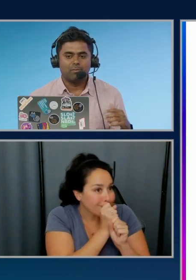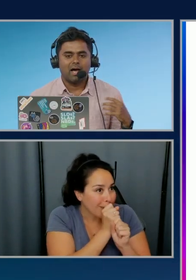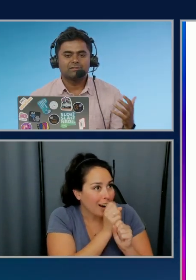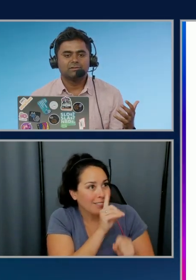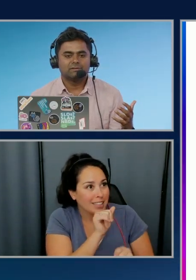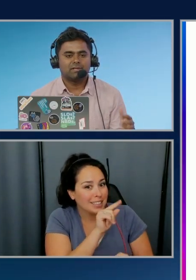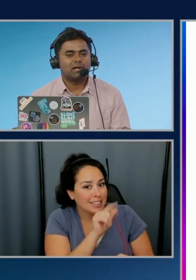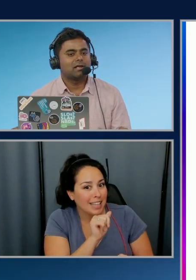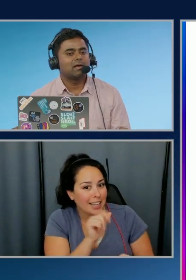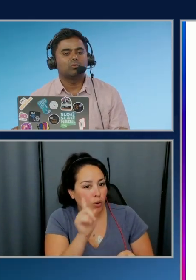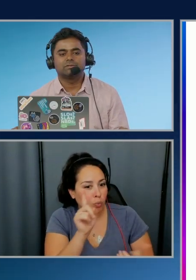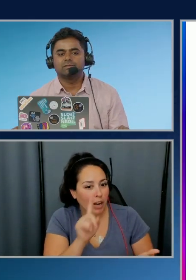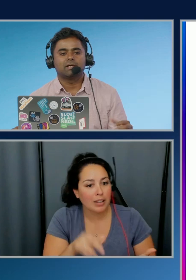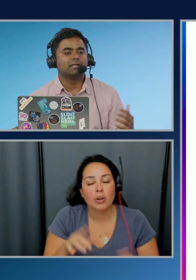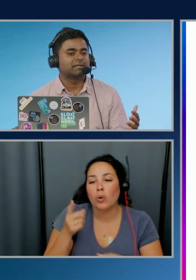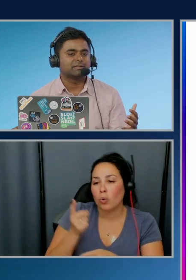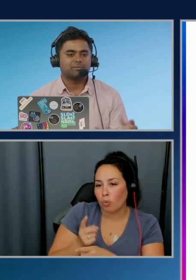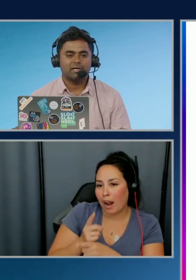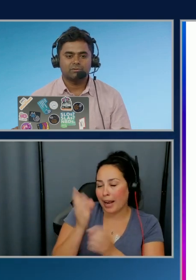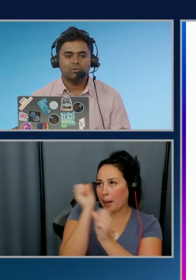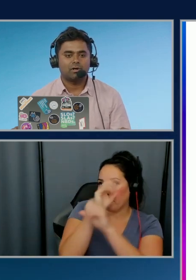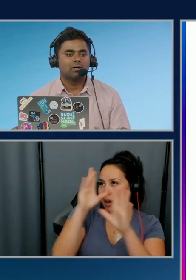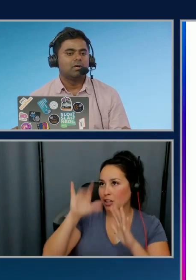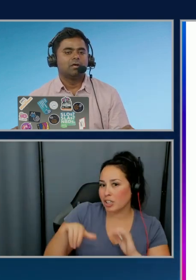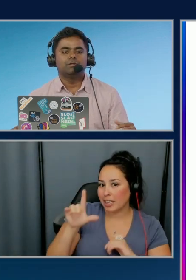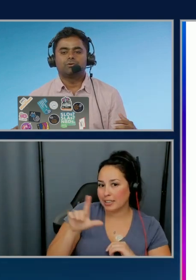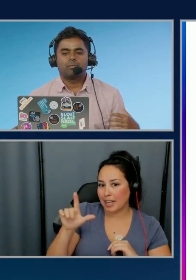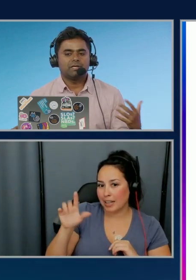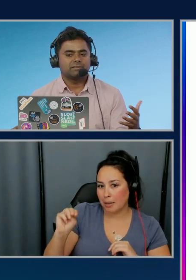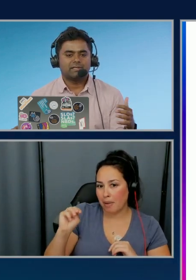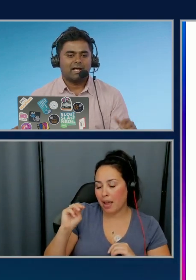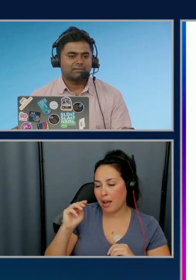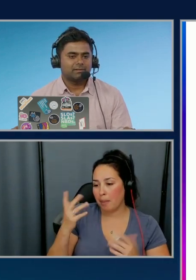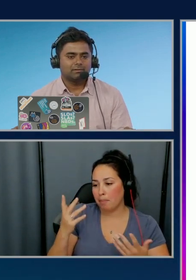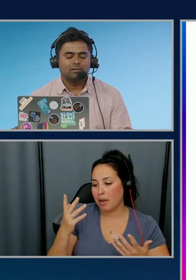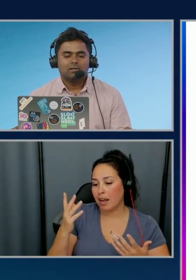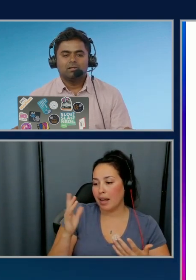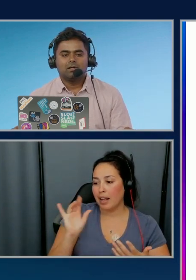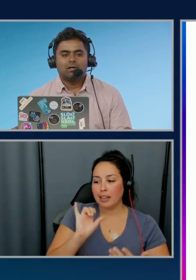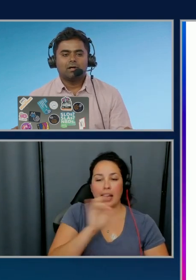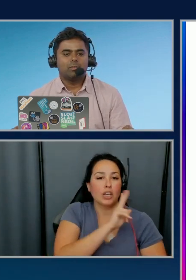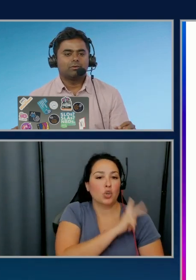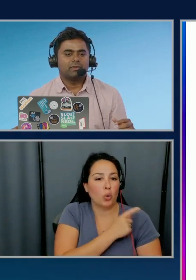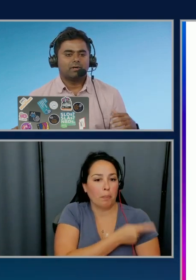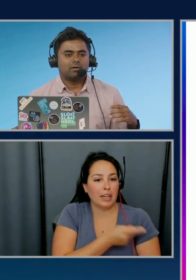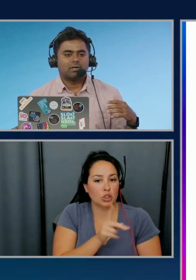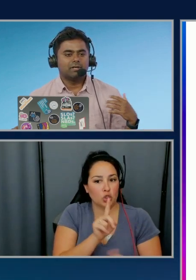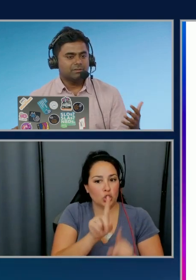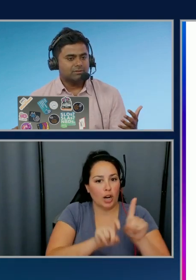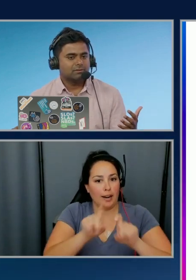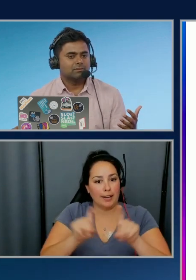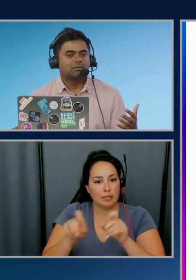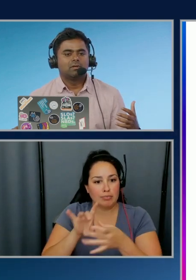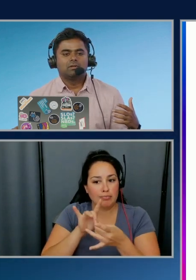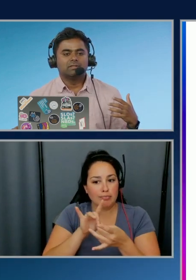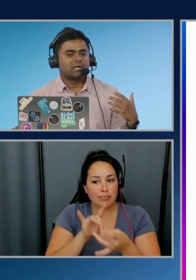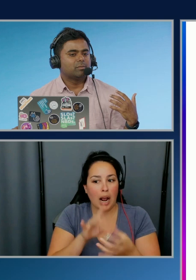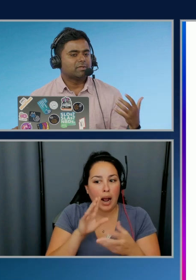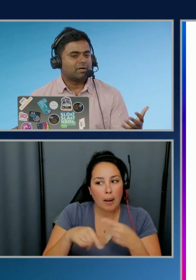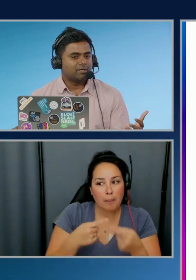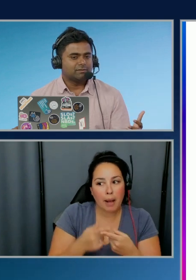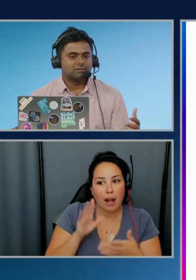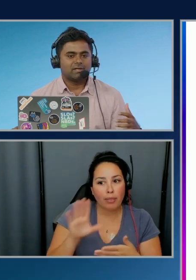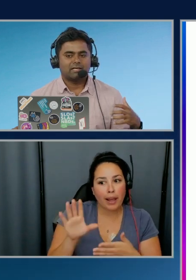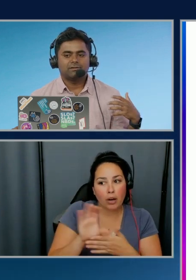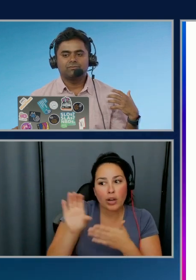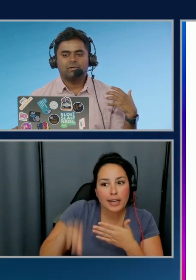Sure. So imagine this is an LLM which is in the healthcare space where your patients are asking about their condition, describing